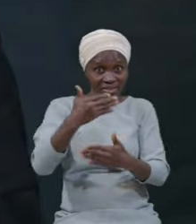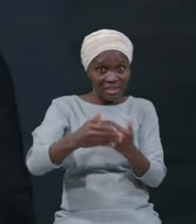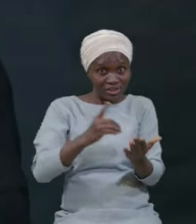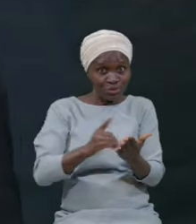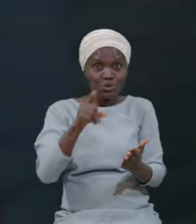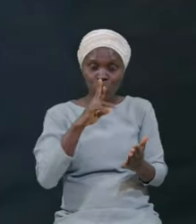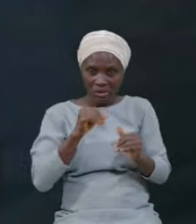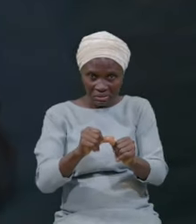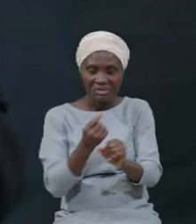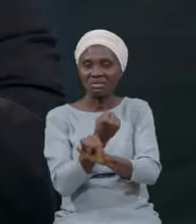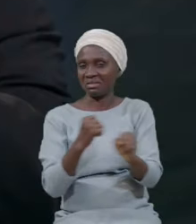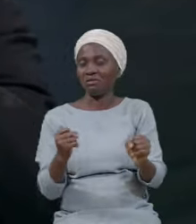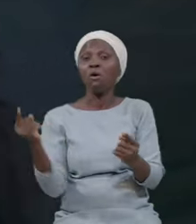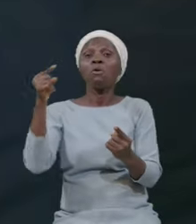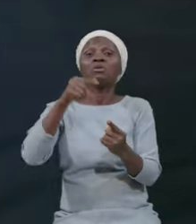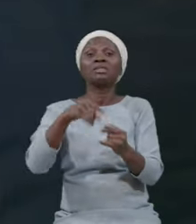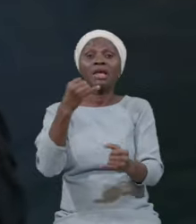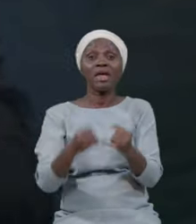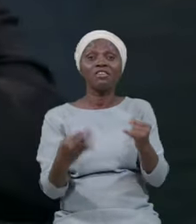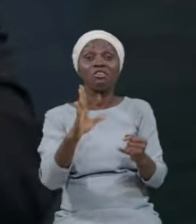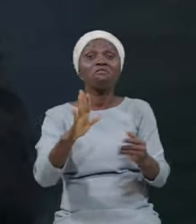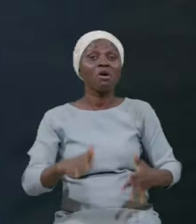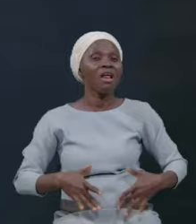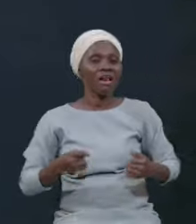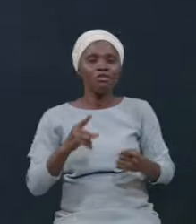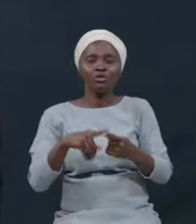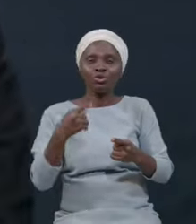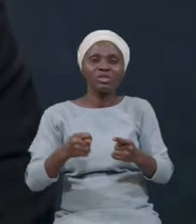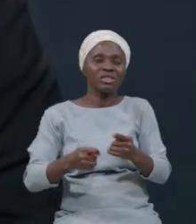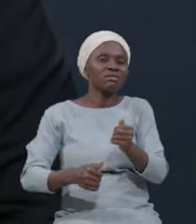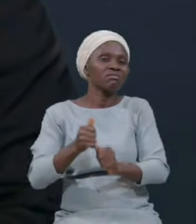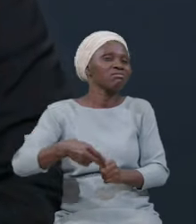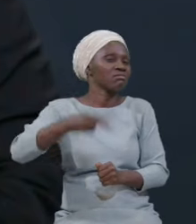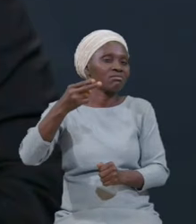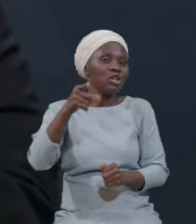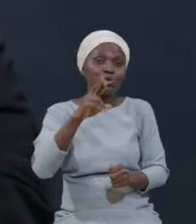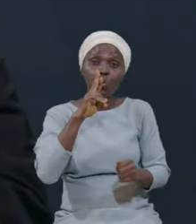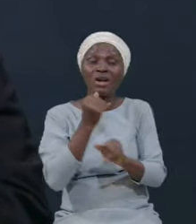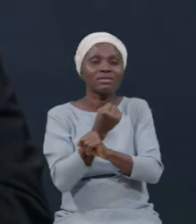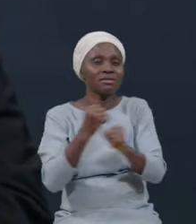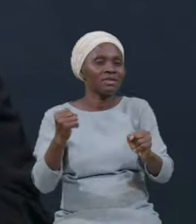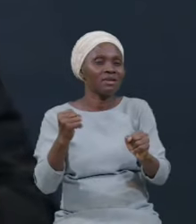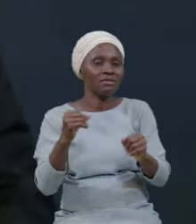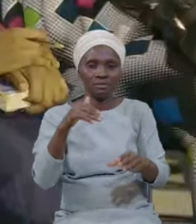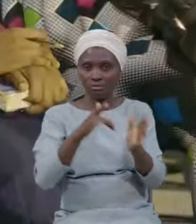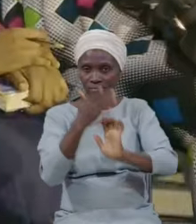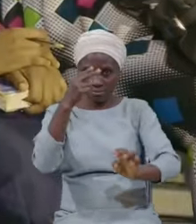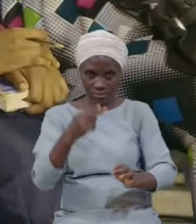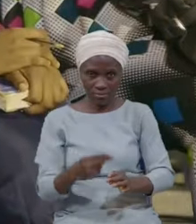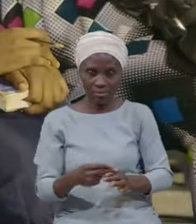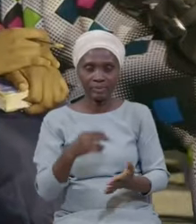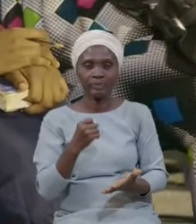the end of your life, to the uttermost, you are saved in Jesus' name. It